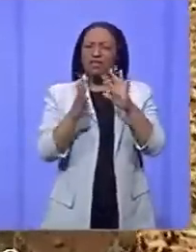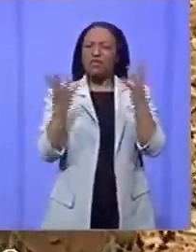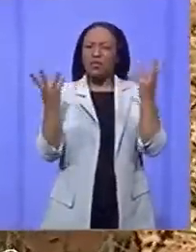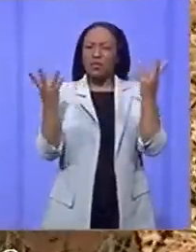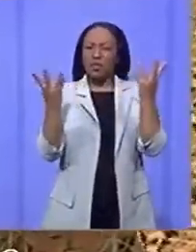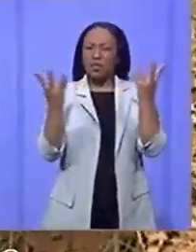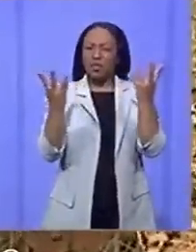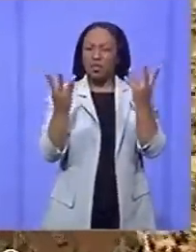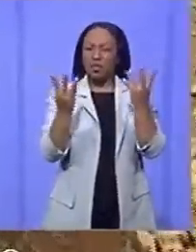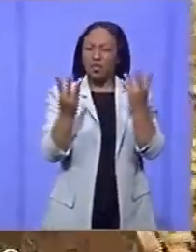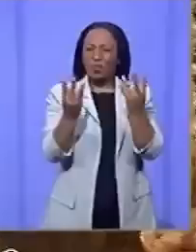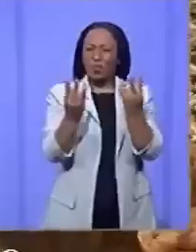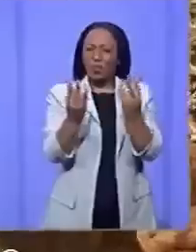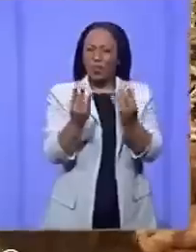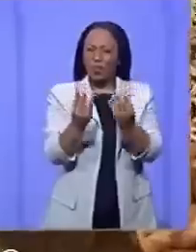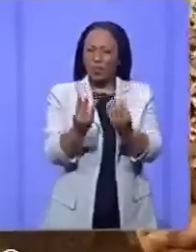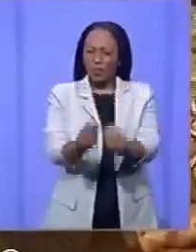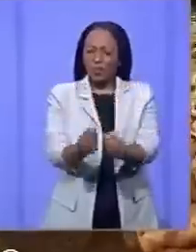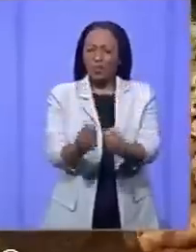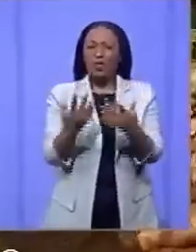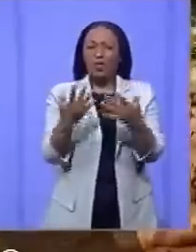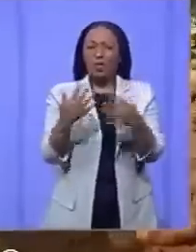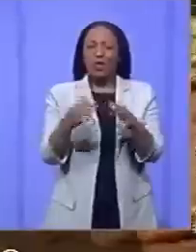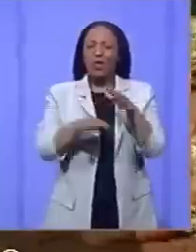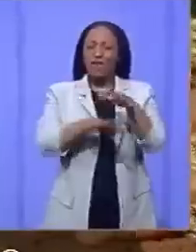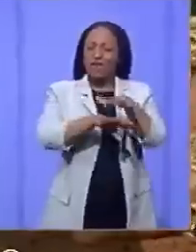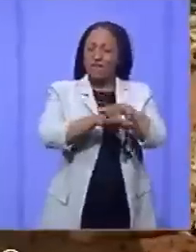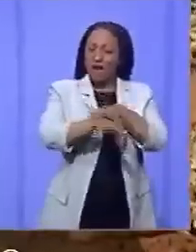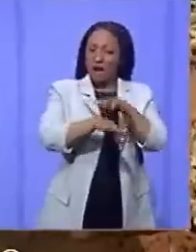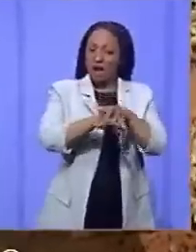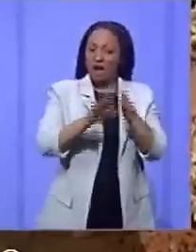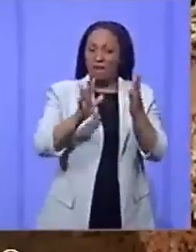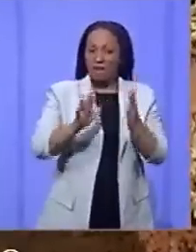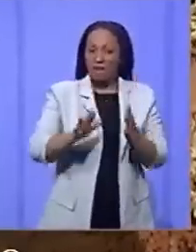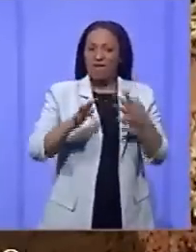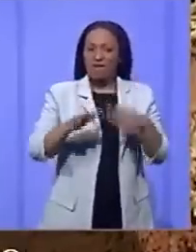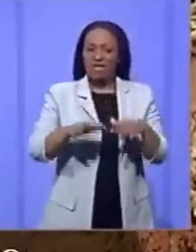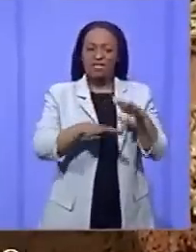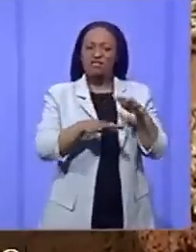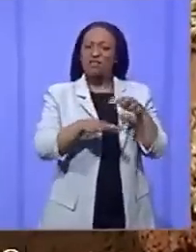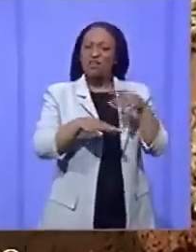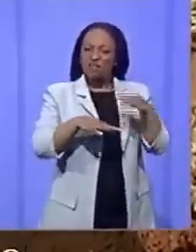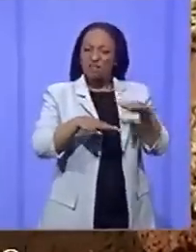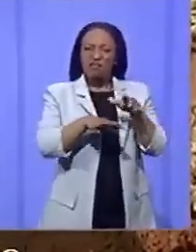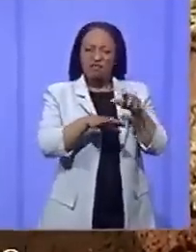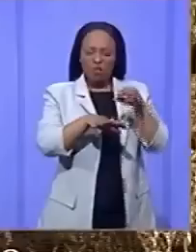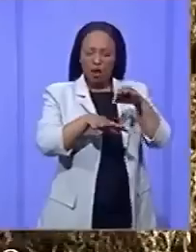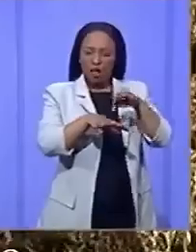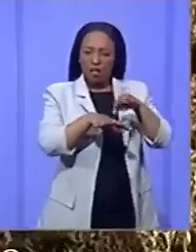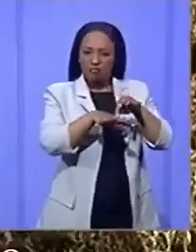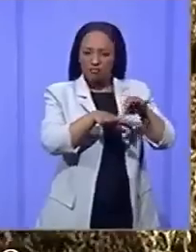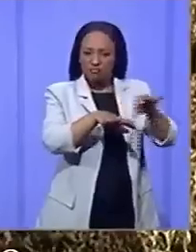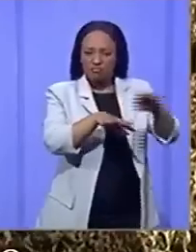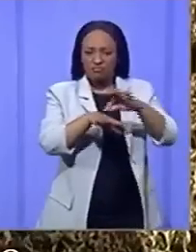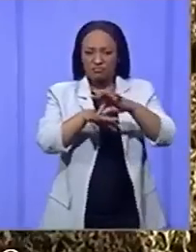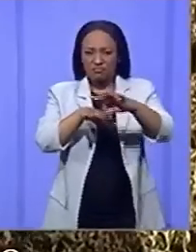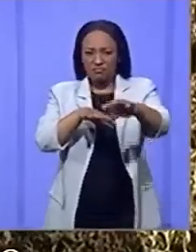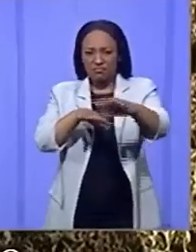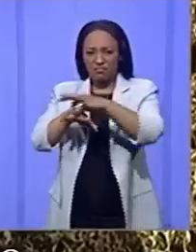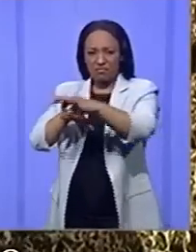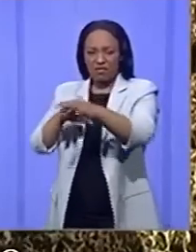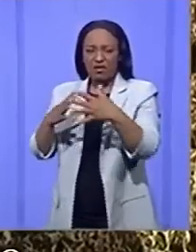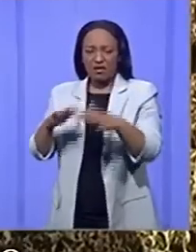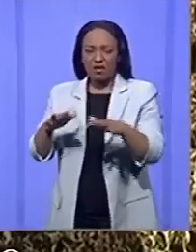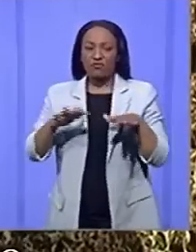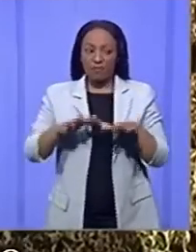go tshuma matlakala a tšona. Balemi ba lobile makgolokgolo a dihektara tša dibjalwa go swana le matsapane ao a bjalwa go kudu ka